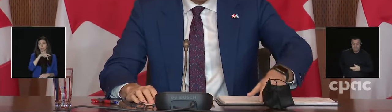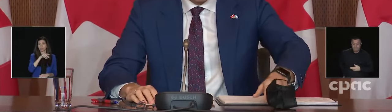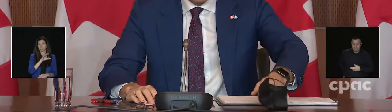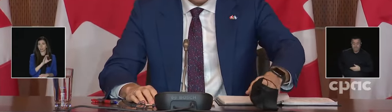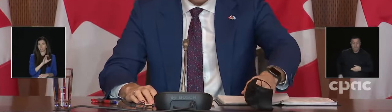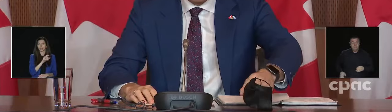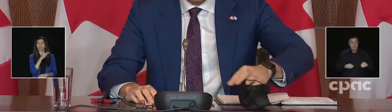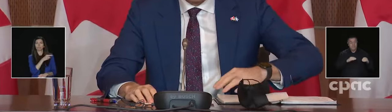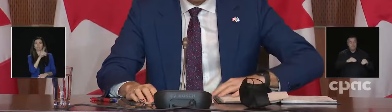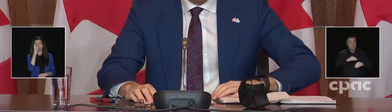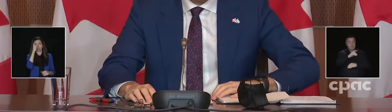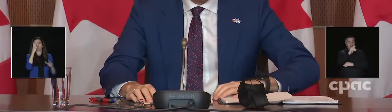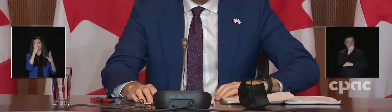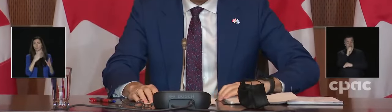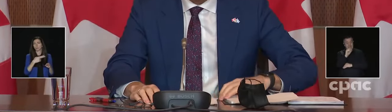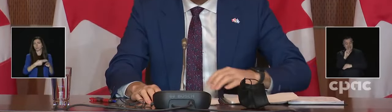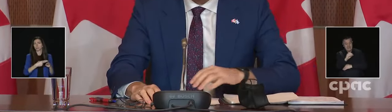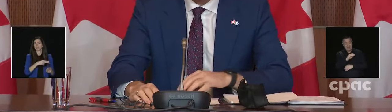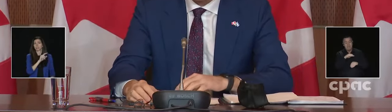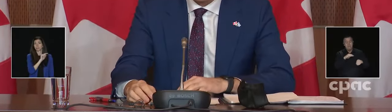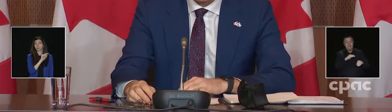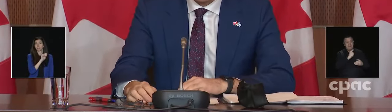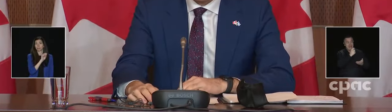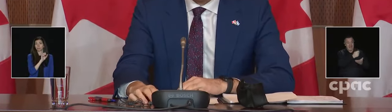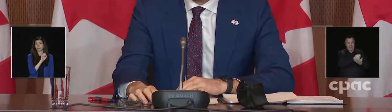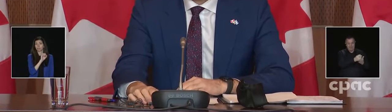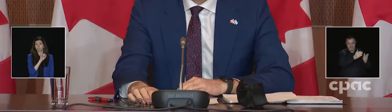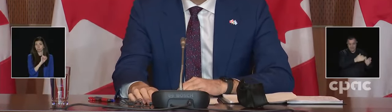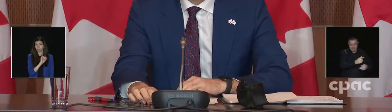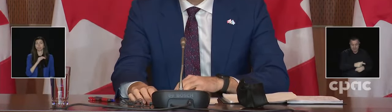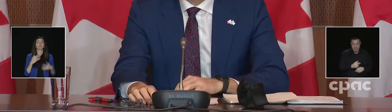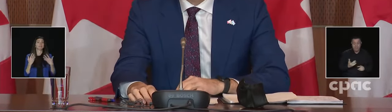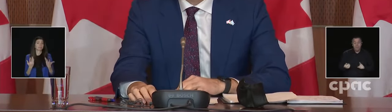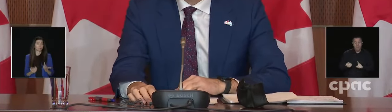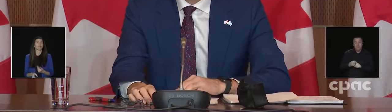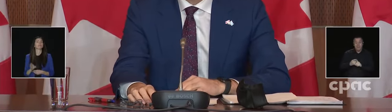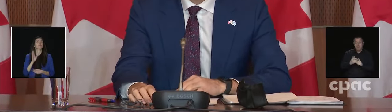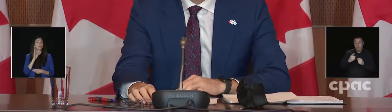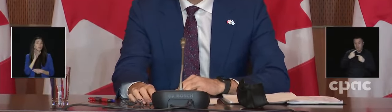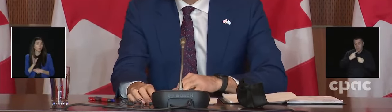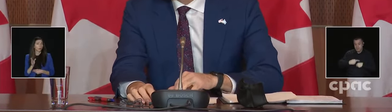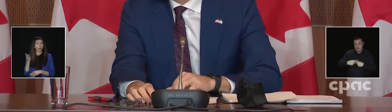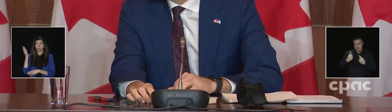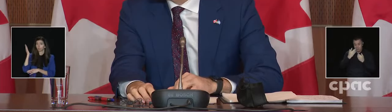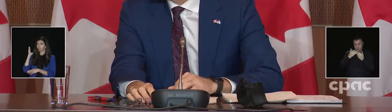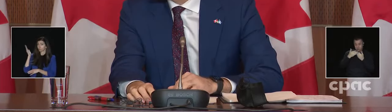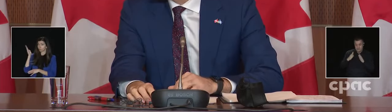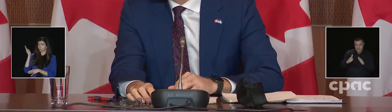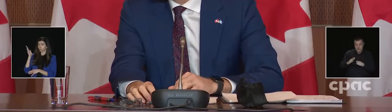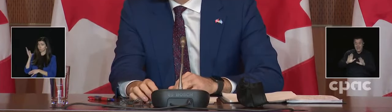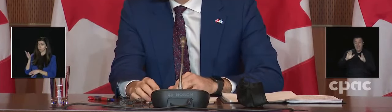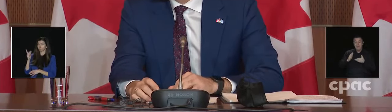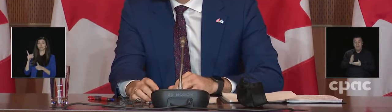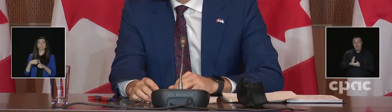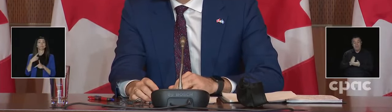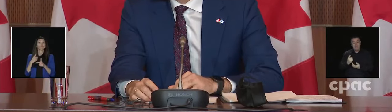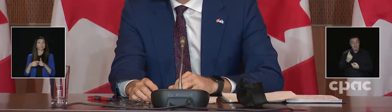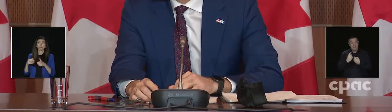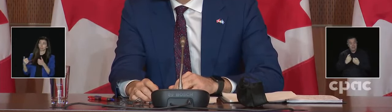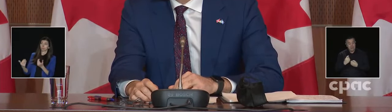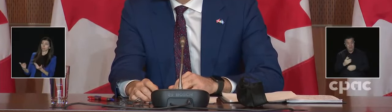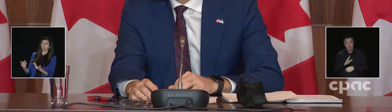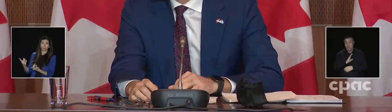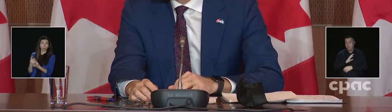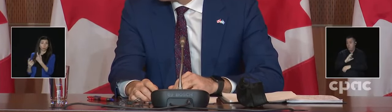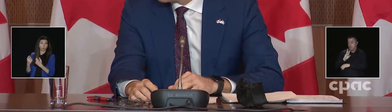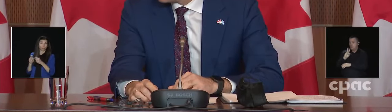the ministers and then turn to the room and the phone line for questions. And we have a total of 60 minutes for this press conference.